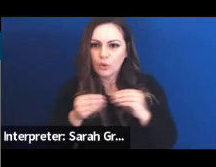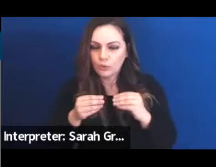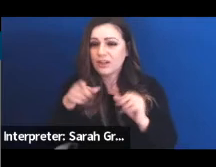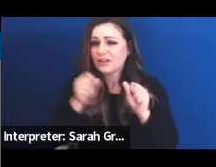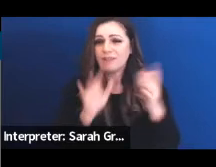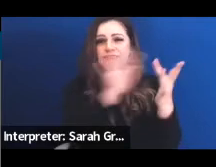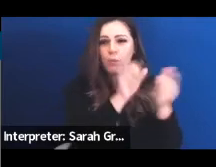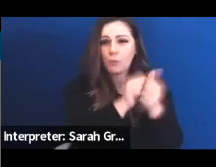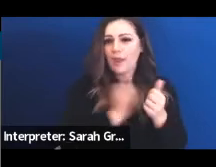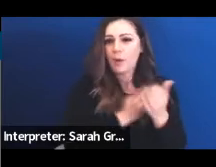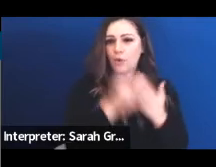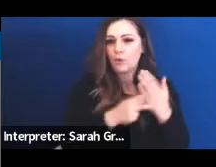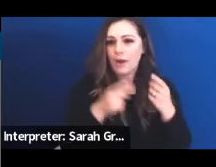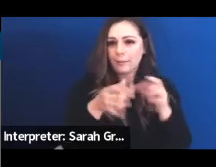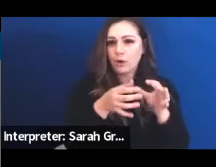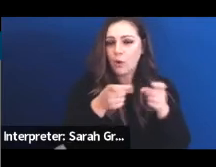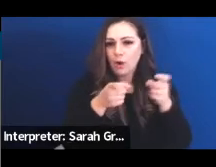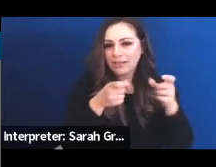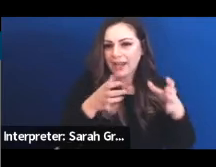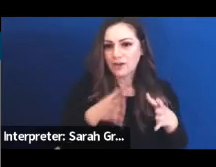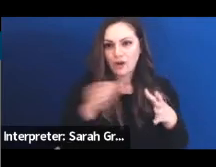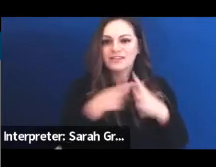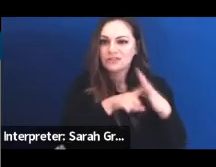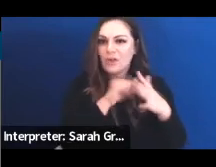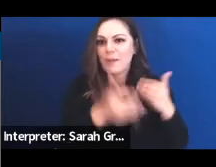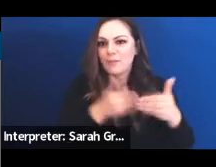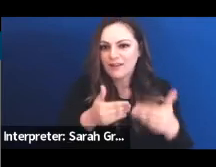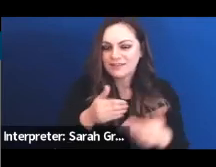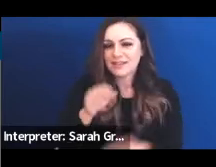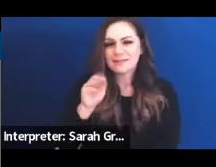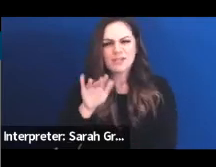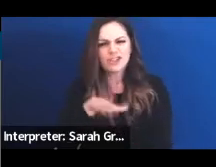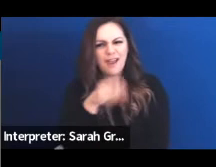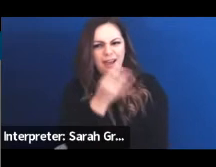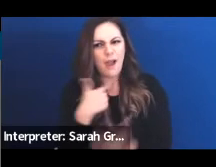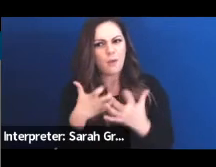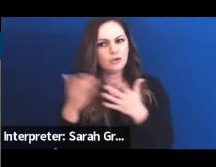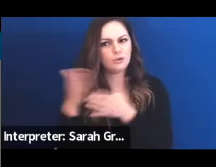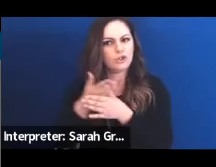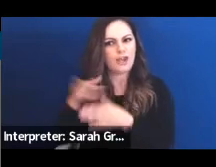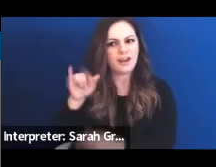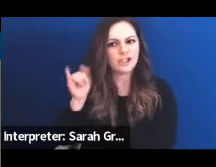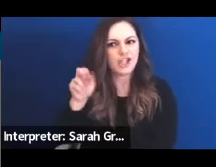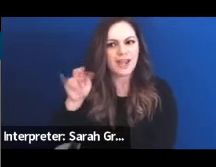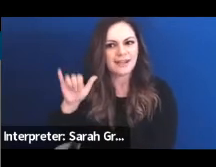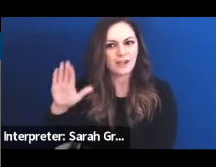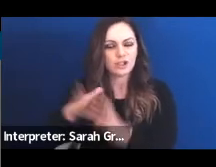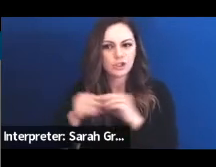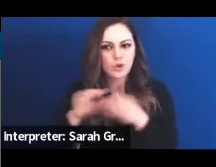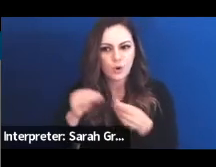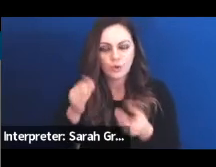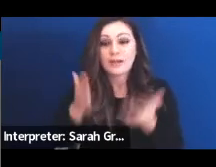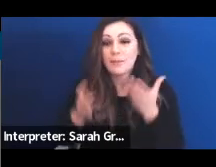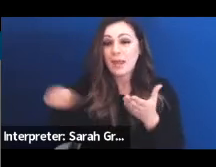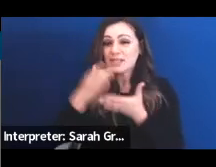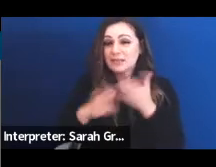that process. Michelle, I'd love to share Jenny's story with those who are not familiar with the campaign or may not have seen